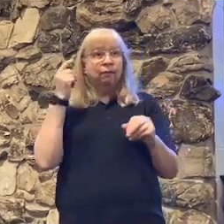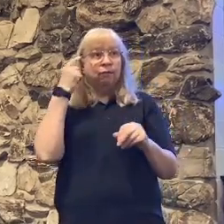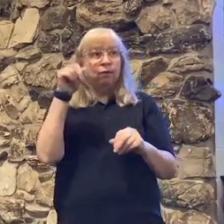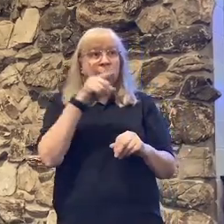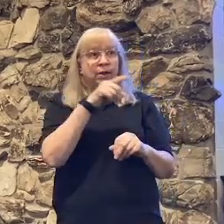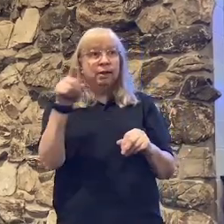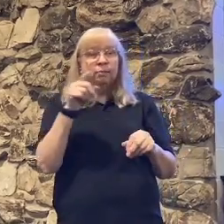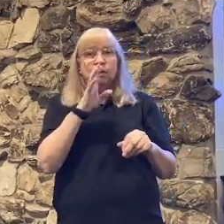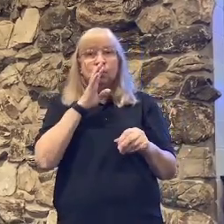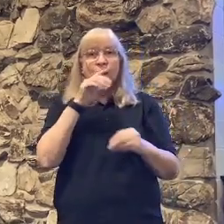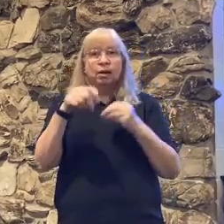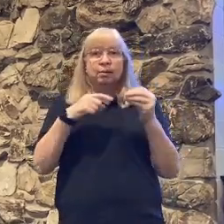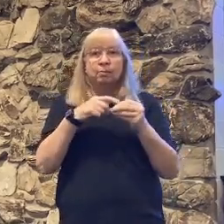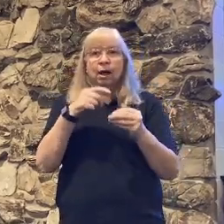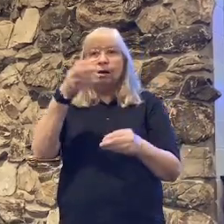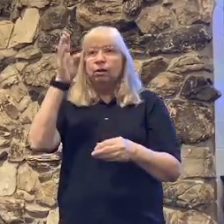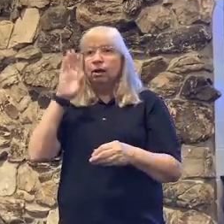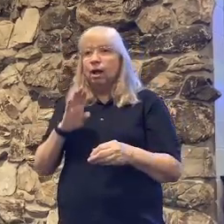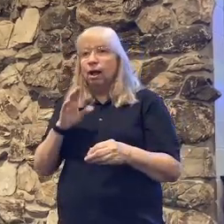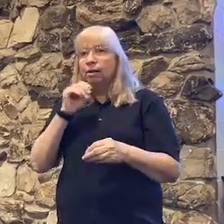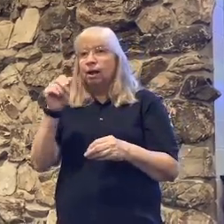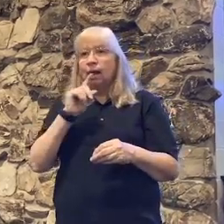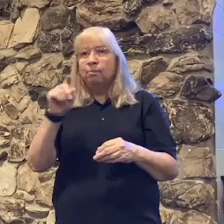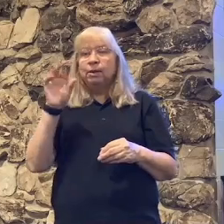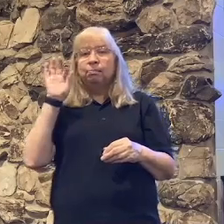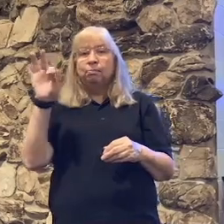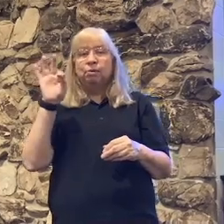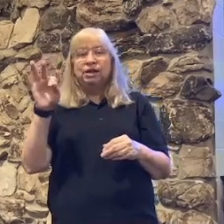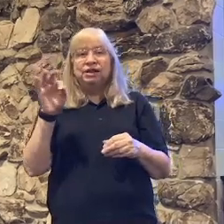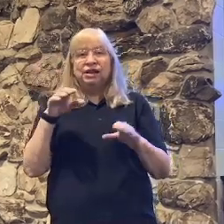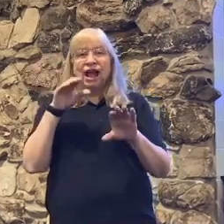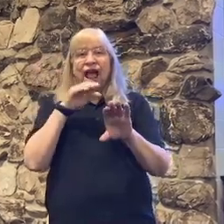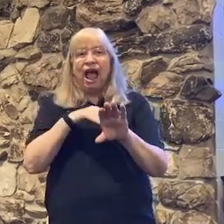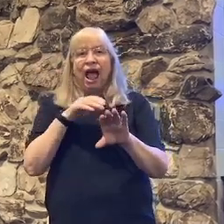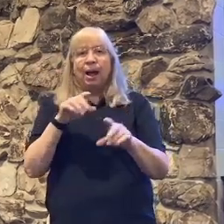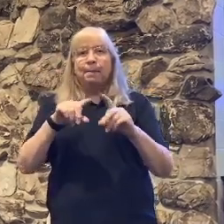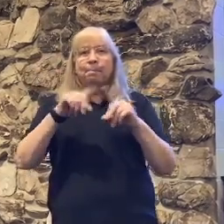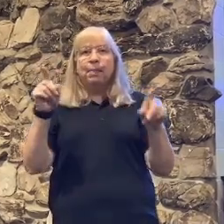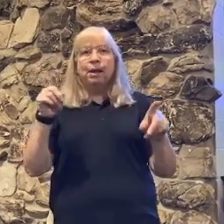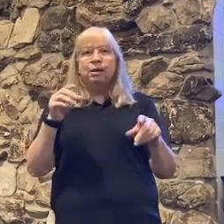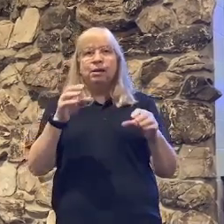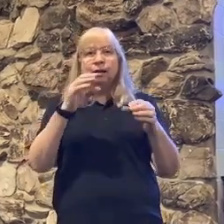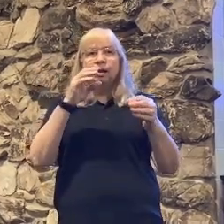them to talk about God, not be preached at, but taught.